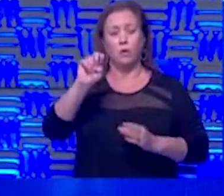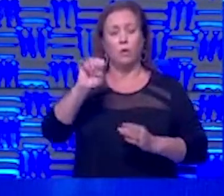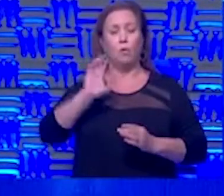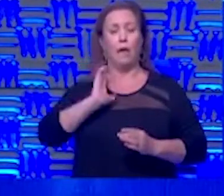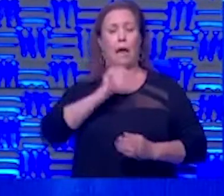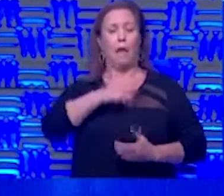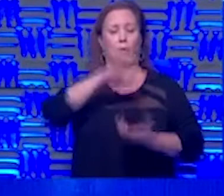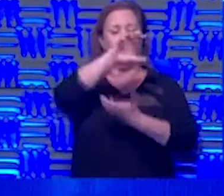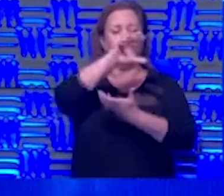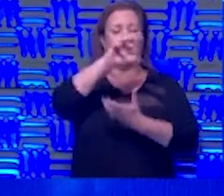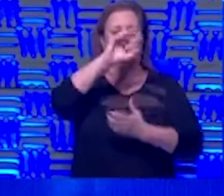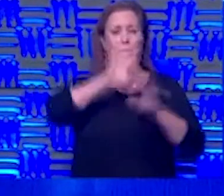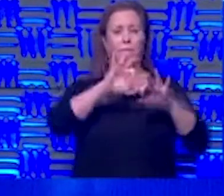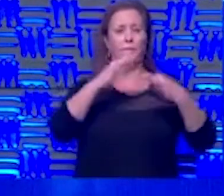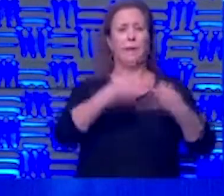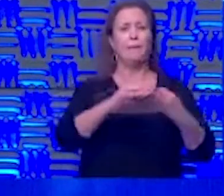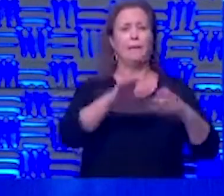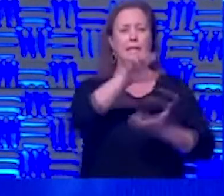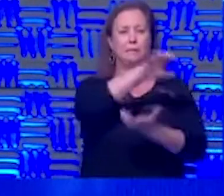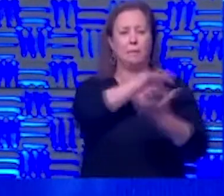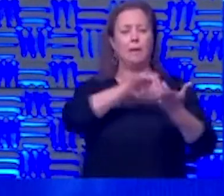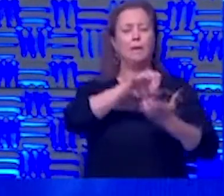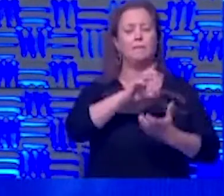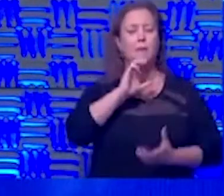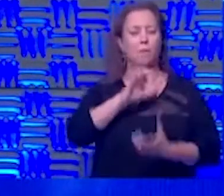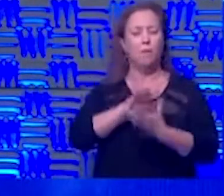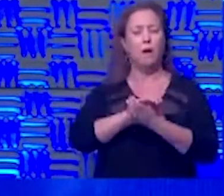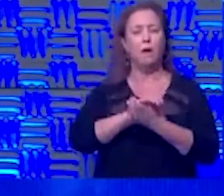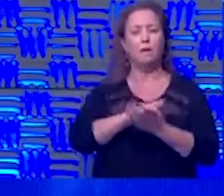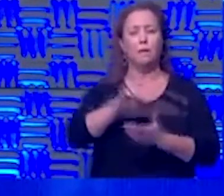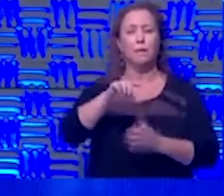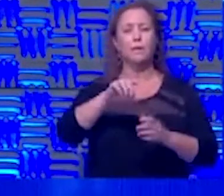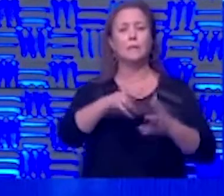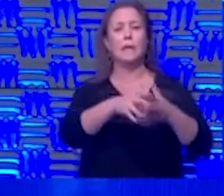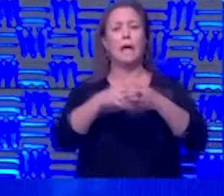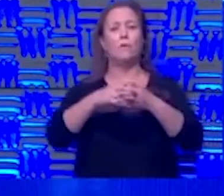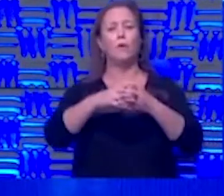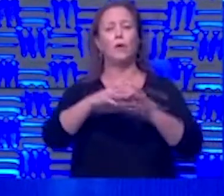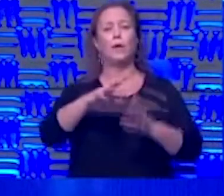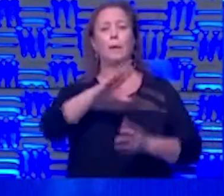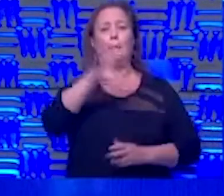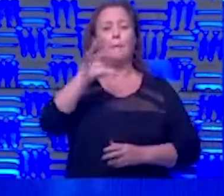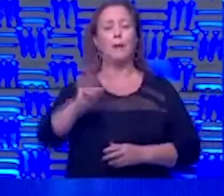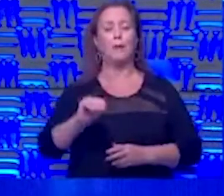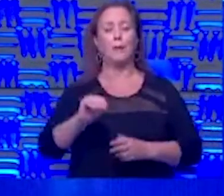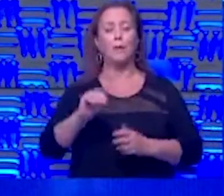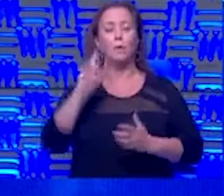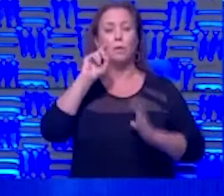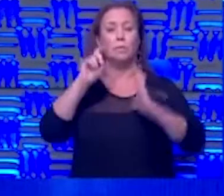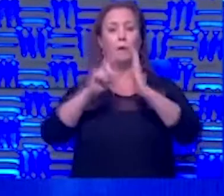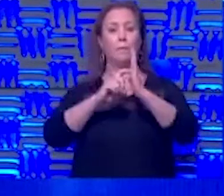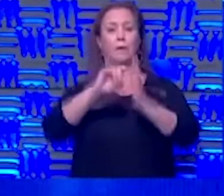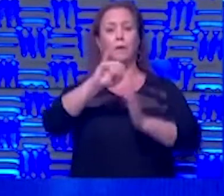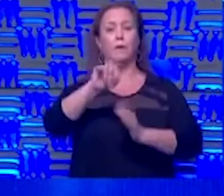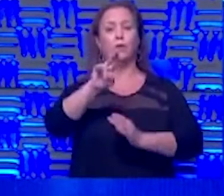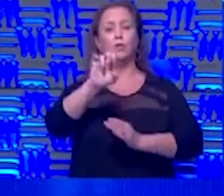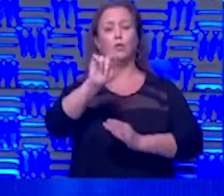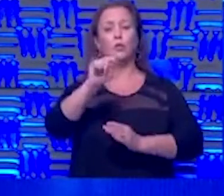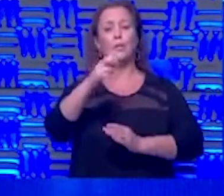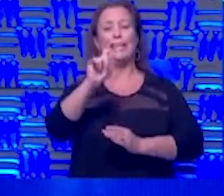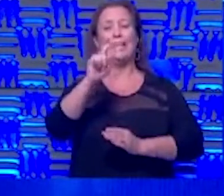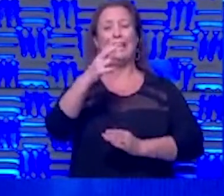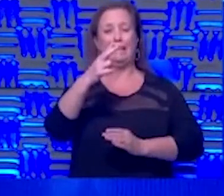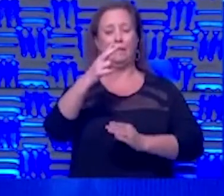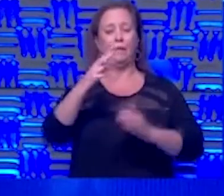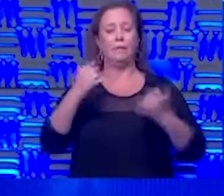We're an interracial family. My wife is African-American. We are doing things to recognize Juneteenth today. The Black Lives Matter